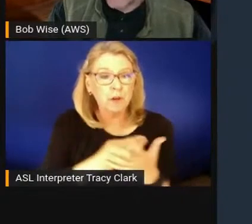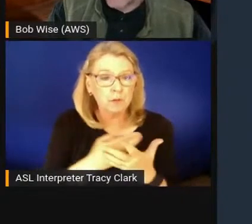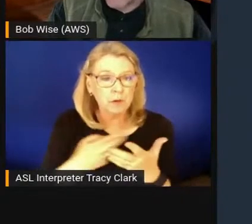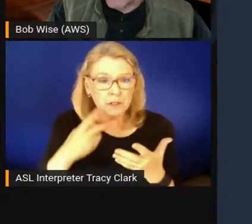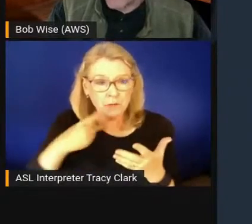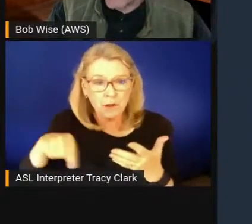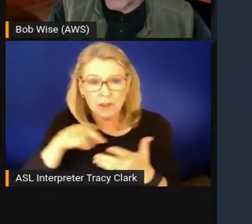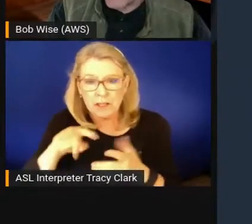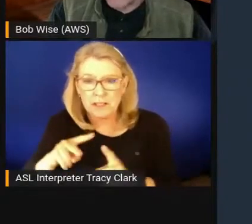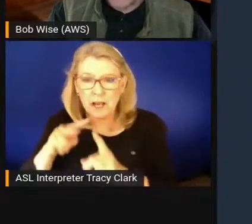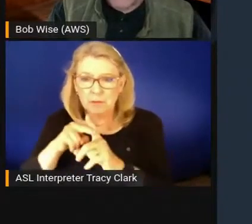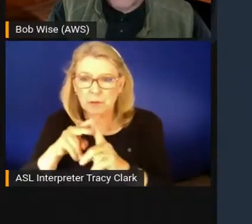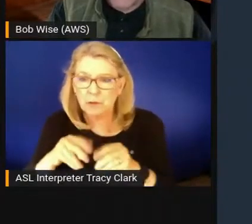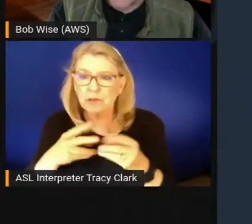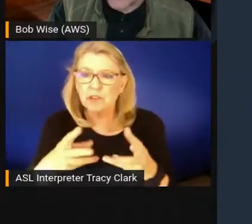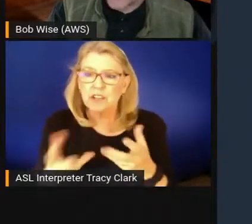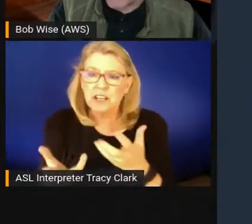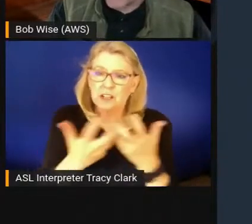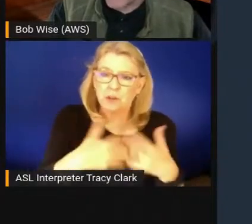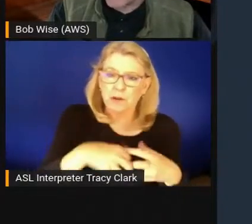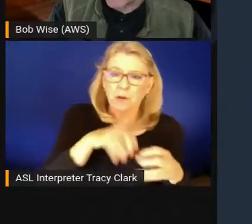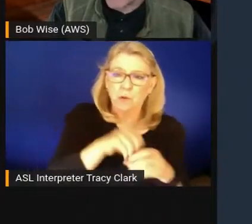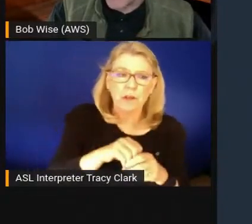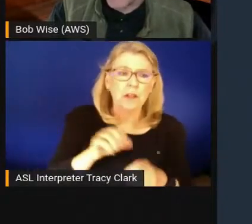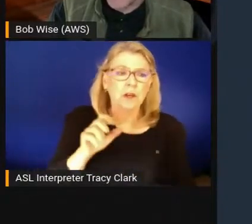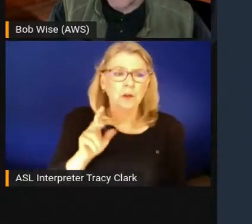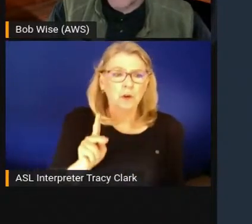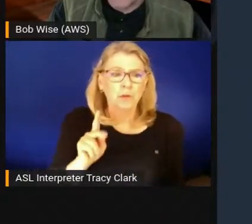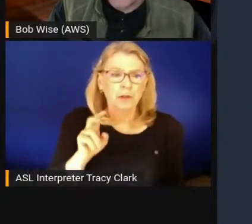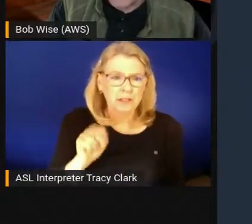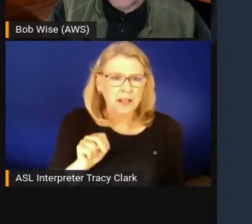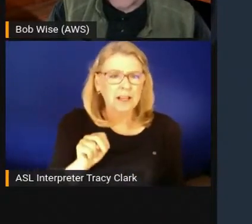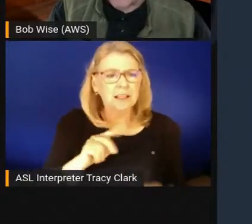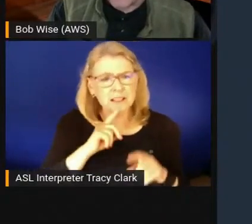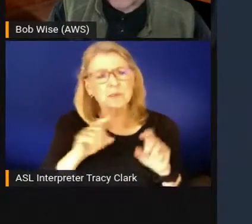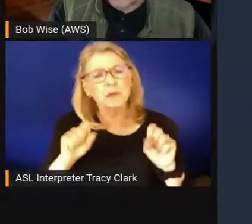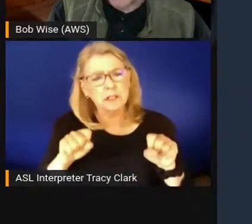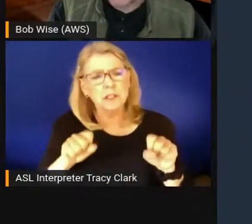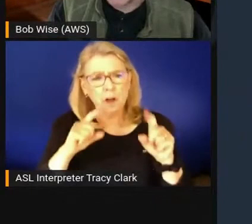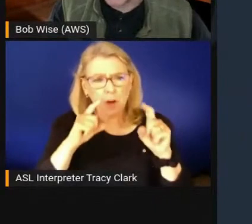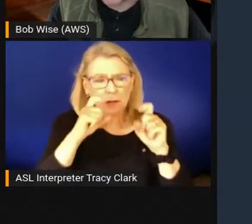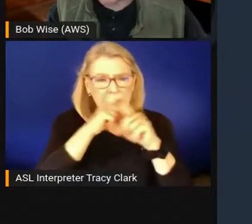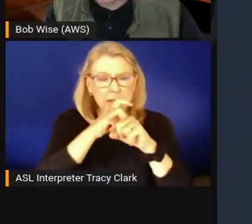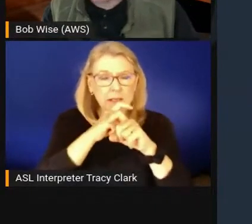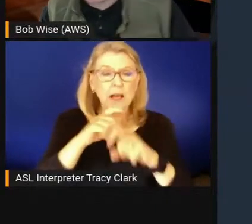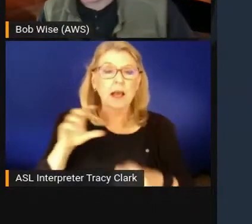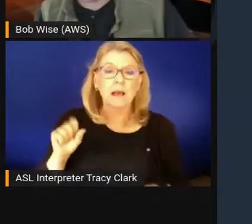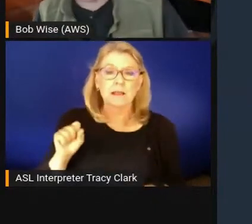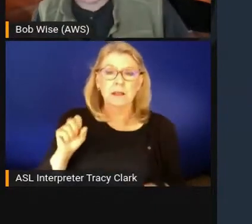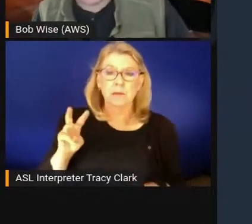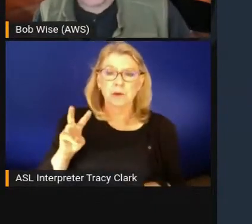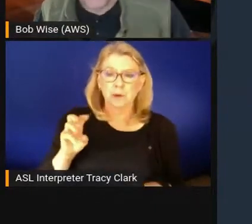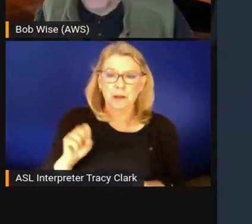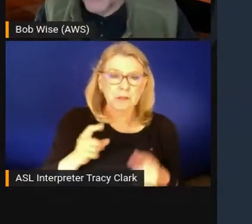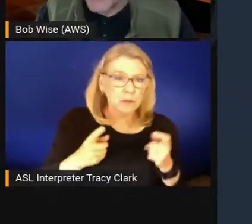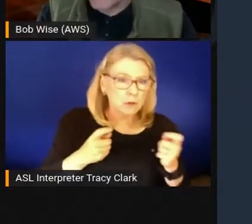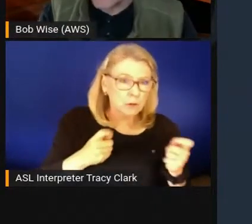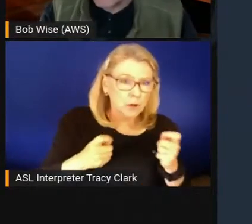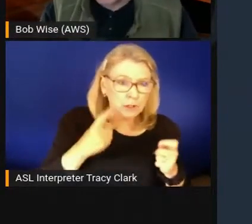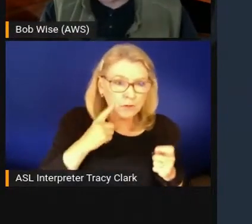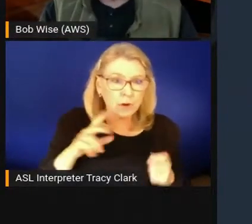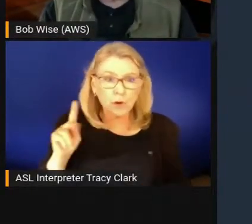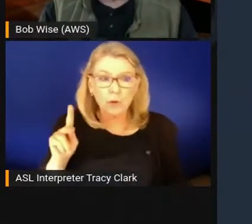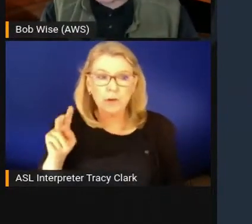and integrating them with Kubernetes is potentially complex. AWS Controllers for Kubernetes is an open source